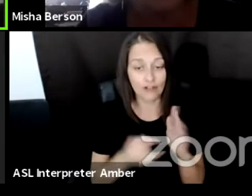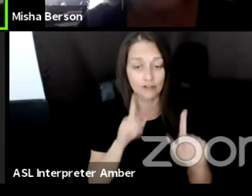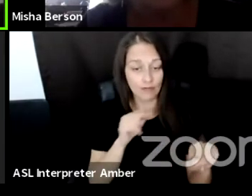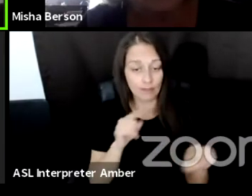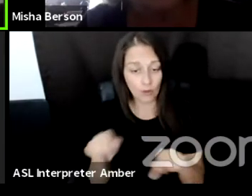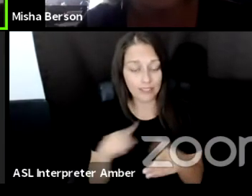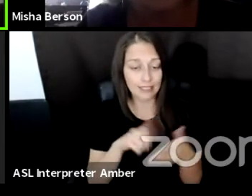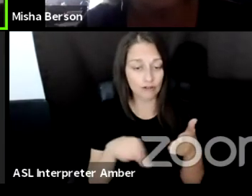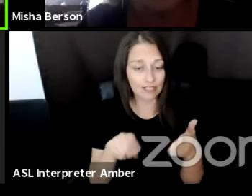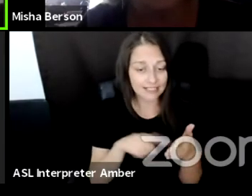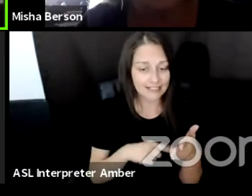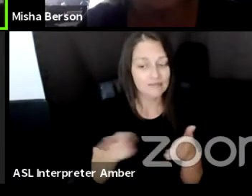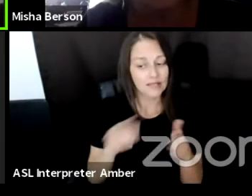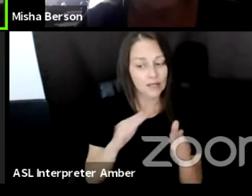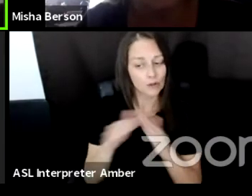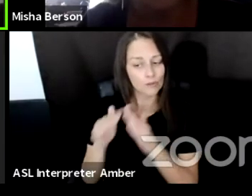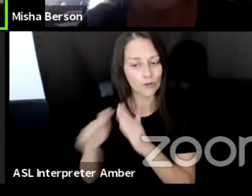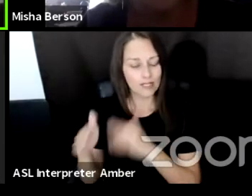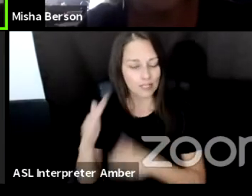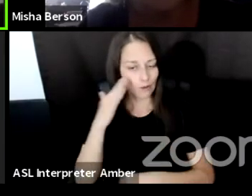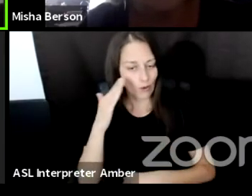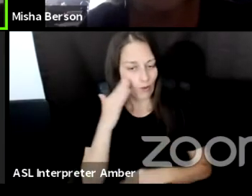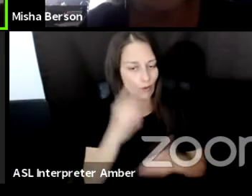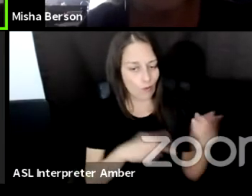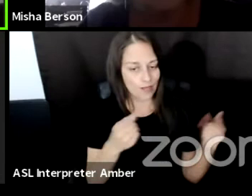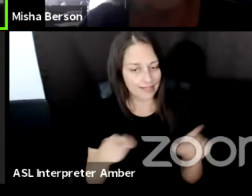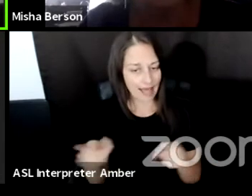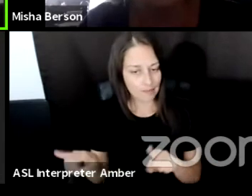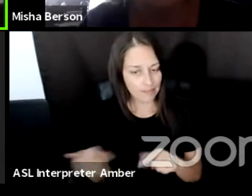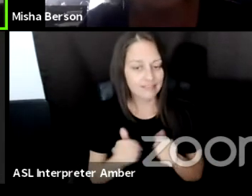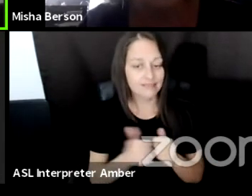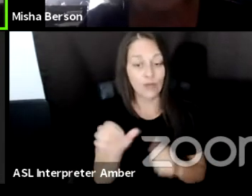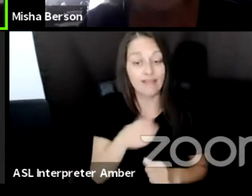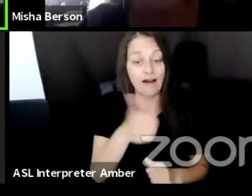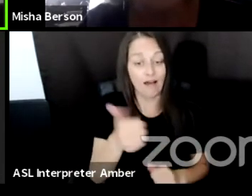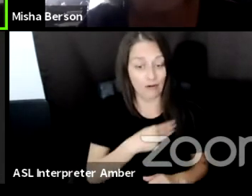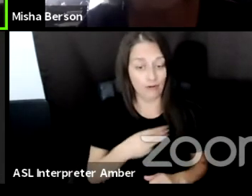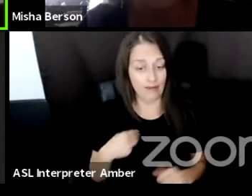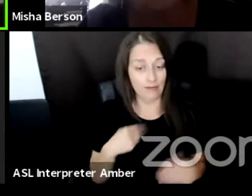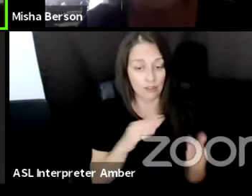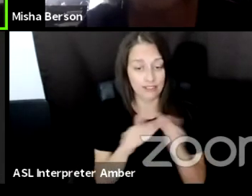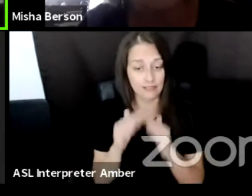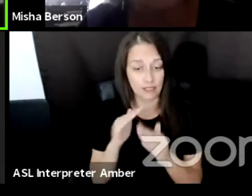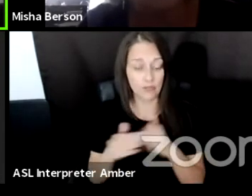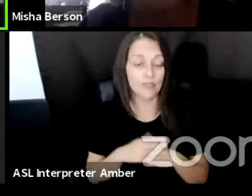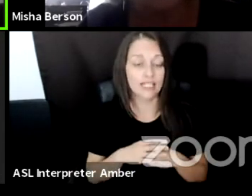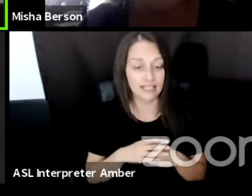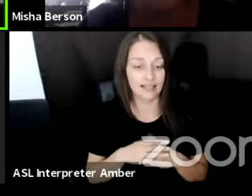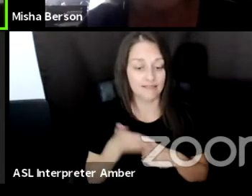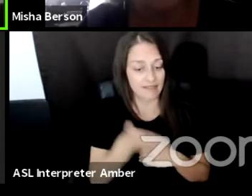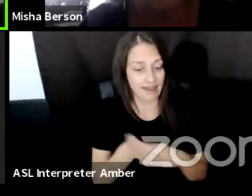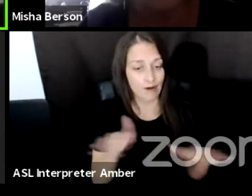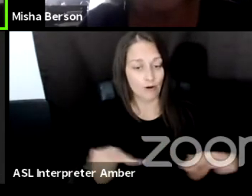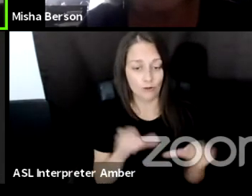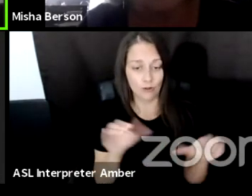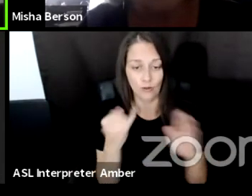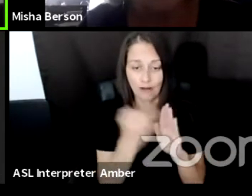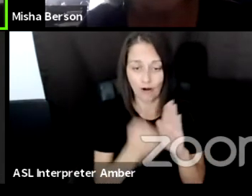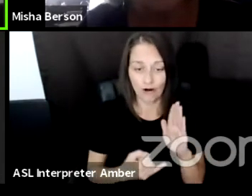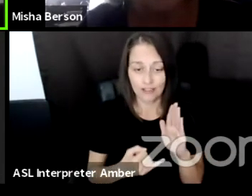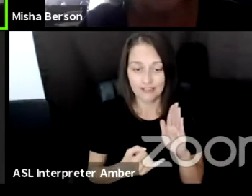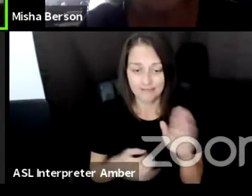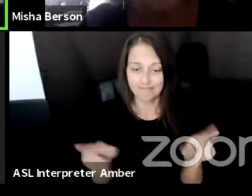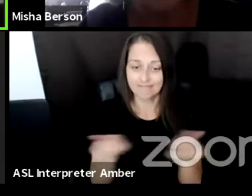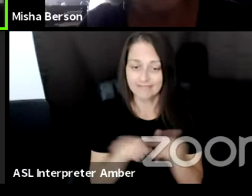community with members of their community who may be practicing the arts right alongside them. And then I would